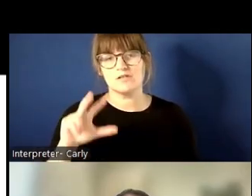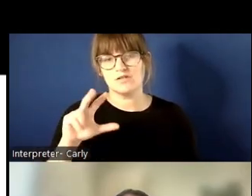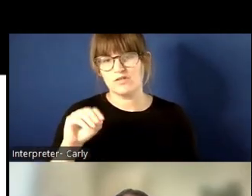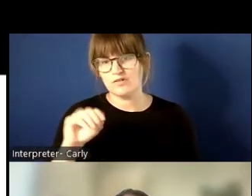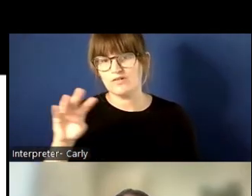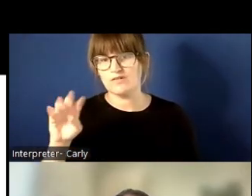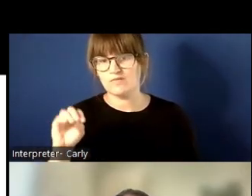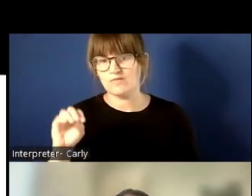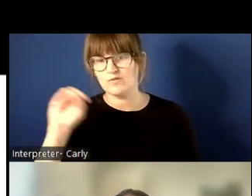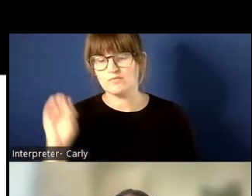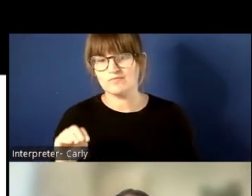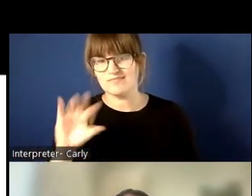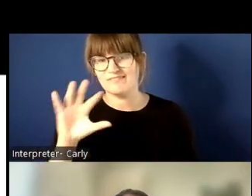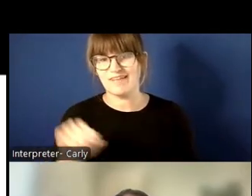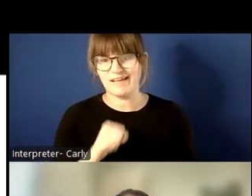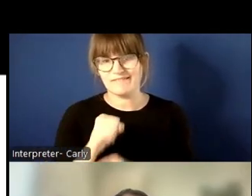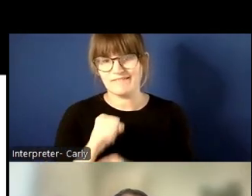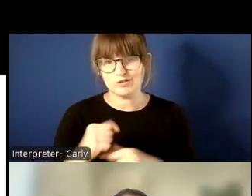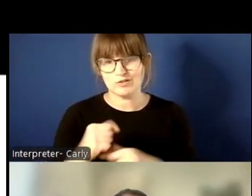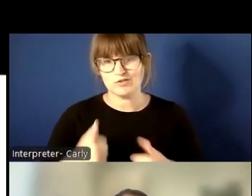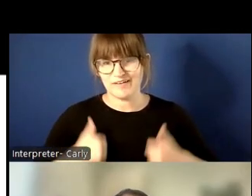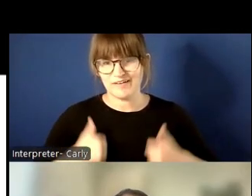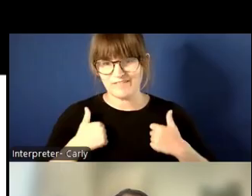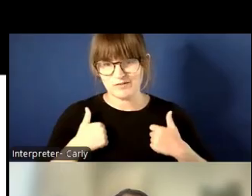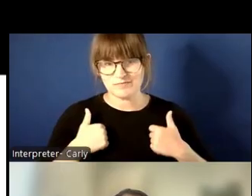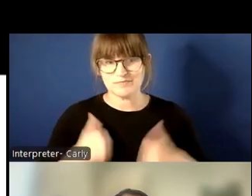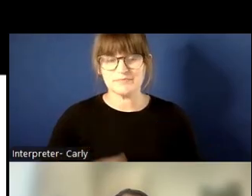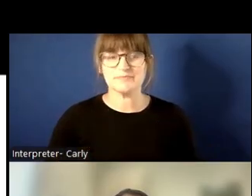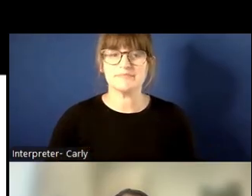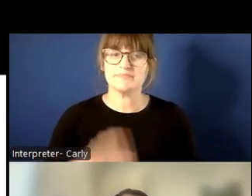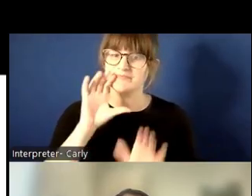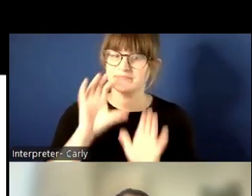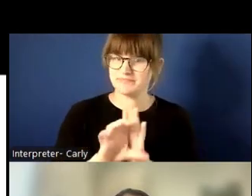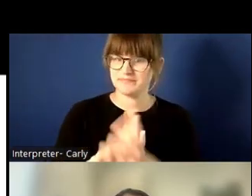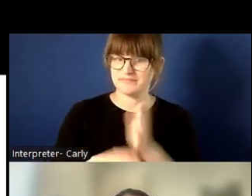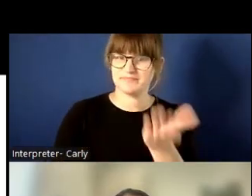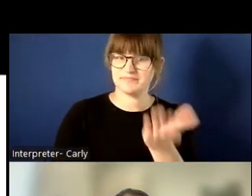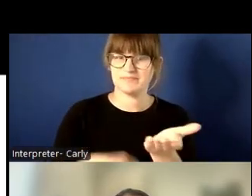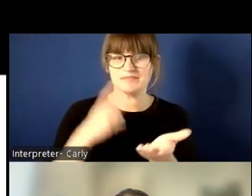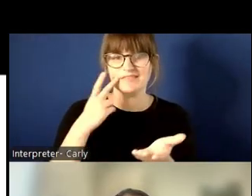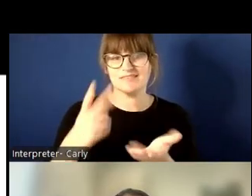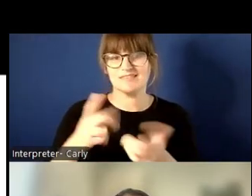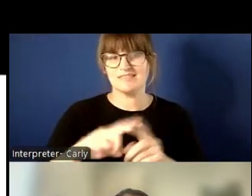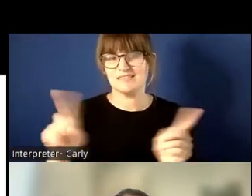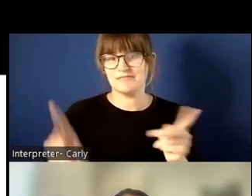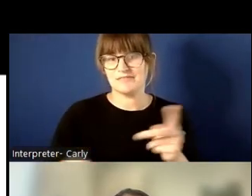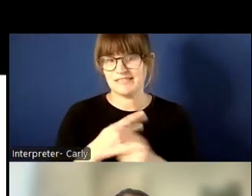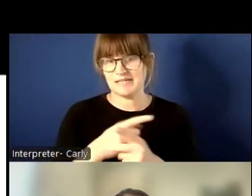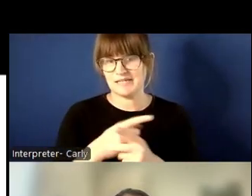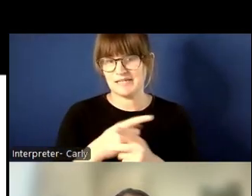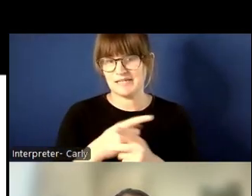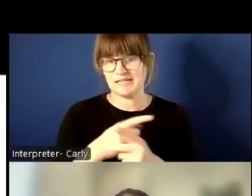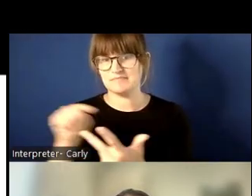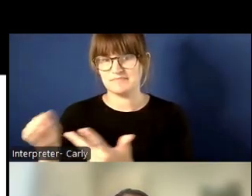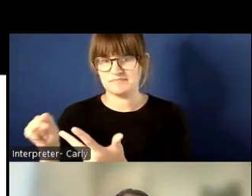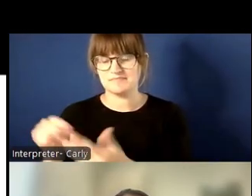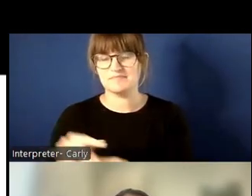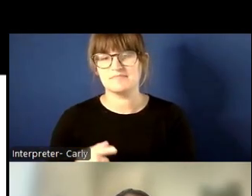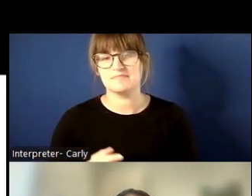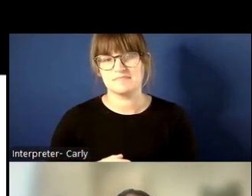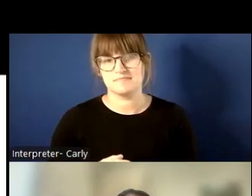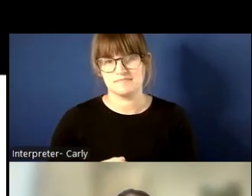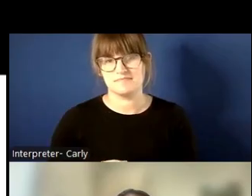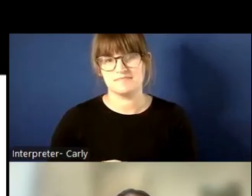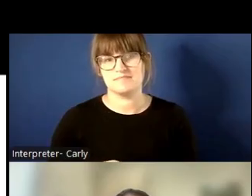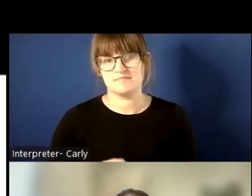40% 5-year survival rate. And here's just a photo where you can see that the 3 different types of skin cancer. And again, these cancer